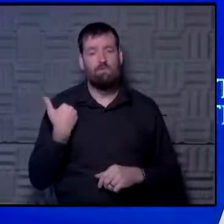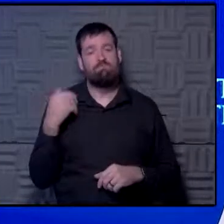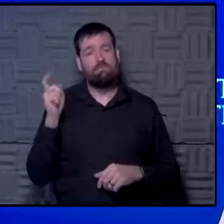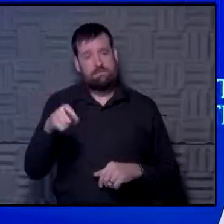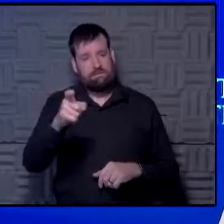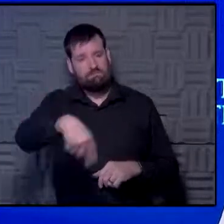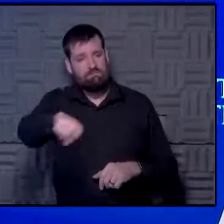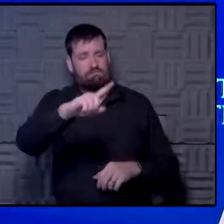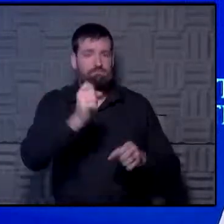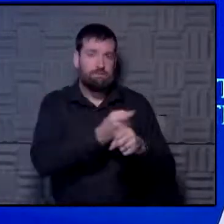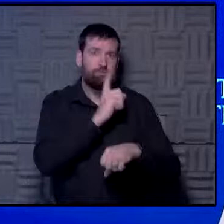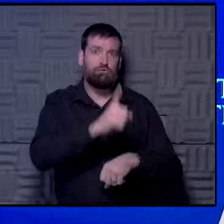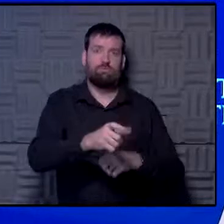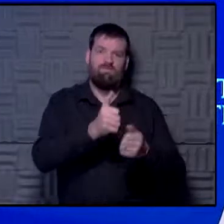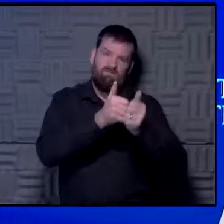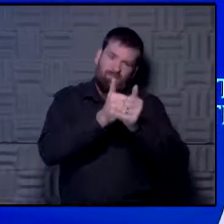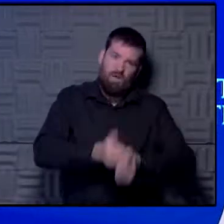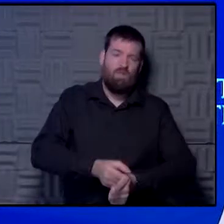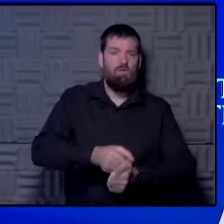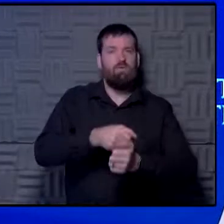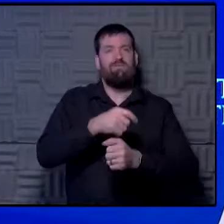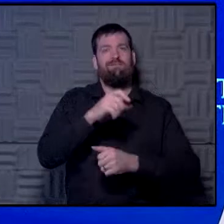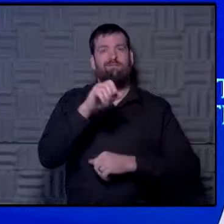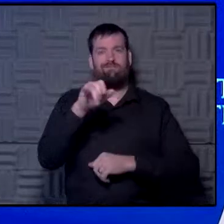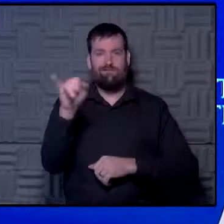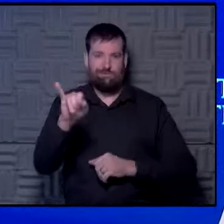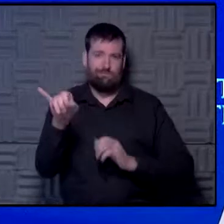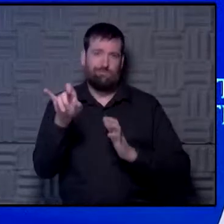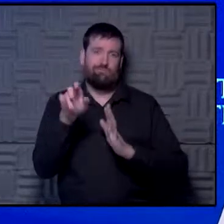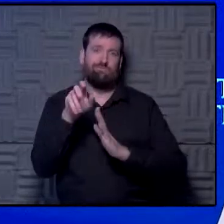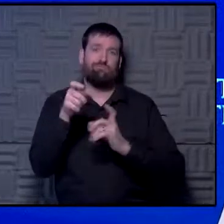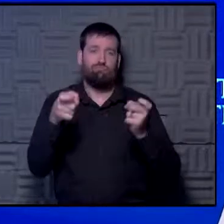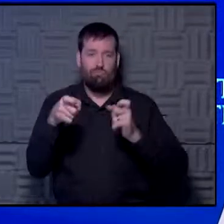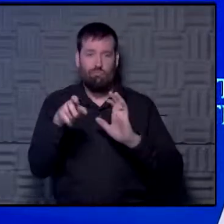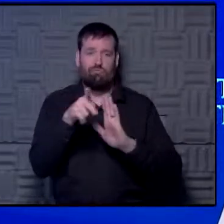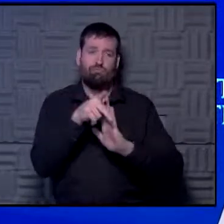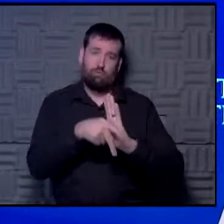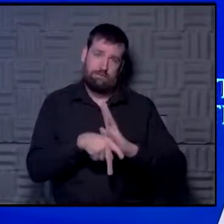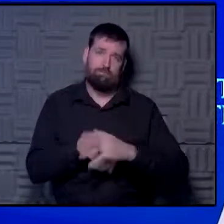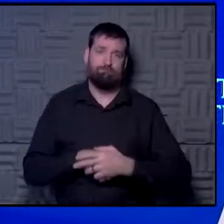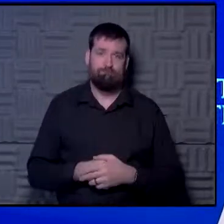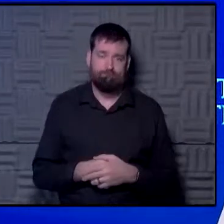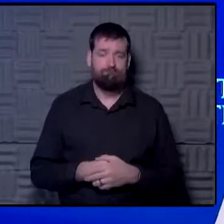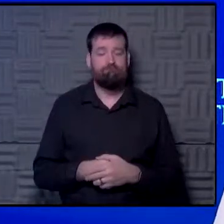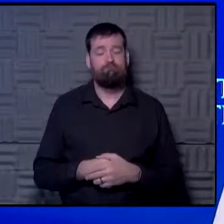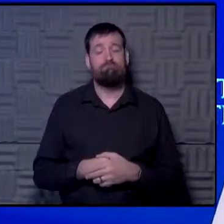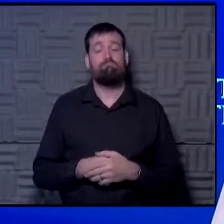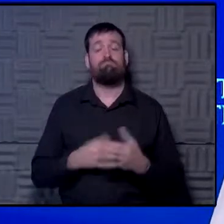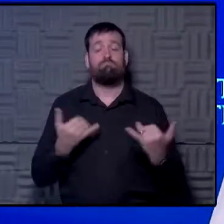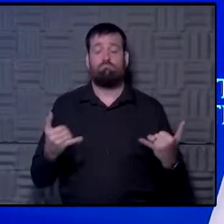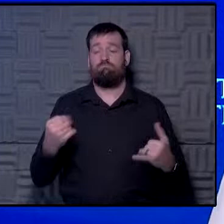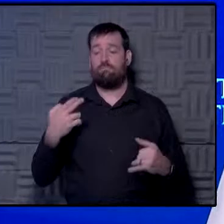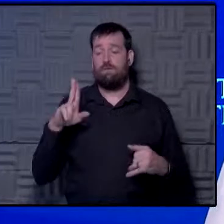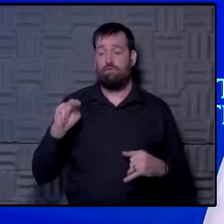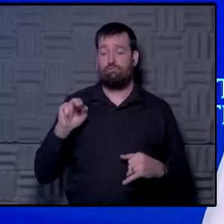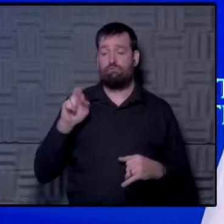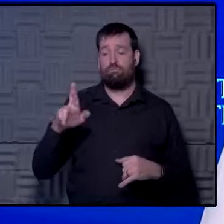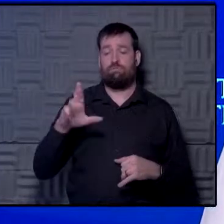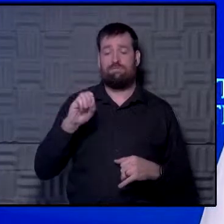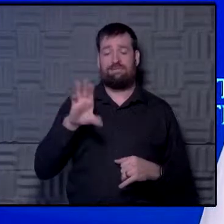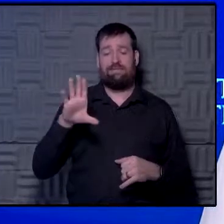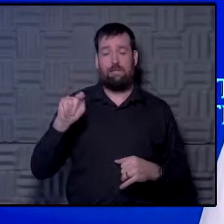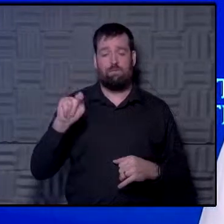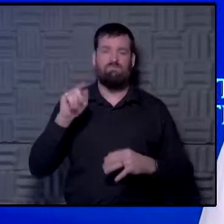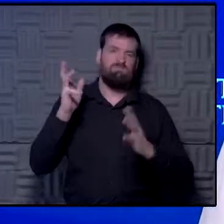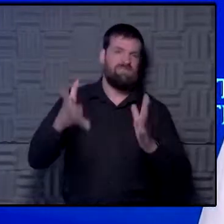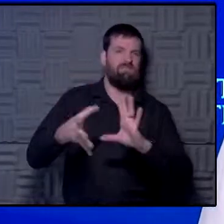everybody out there to make sure they follow the rules of infection control. As we close, Hunter and Scott are going to leave us with this